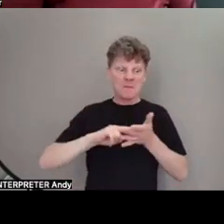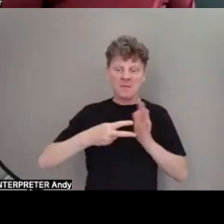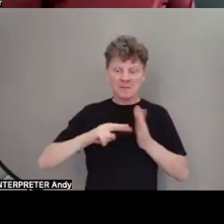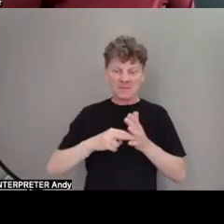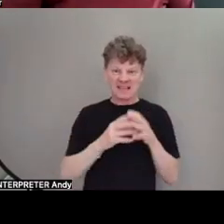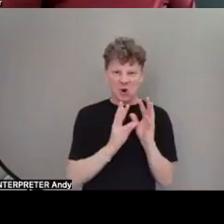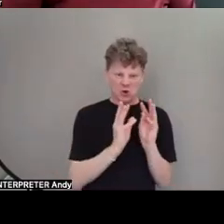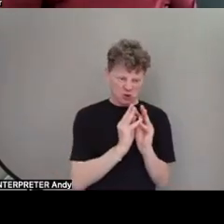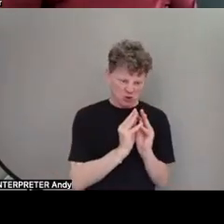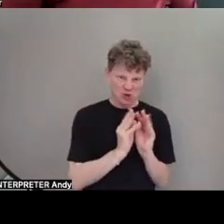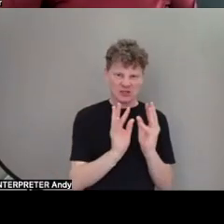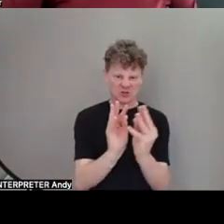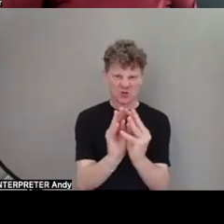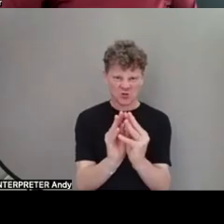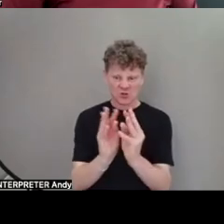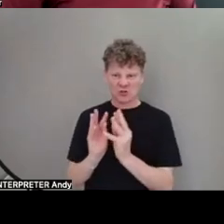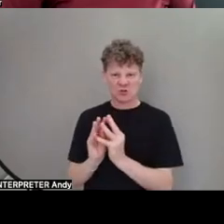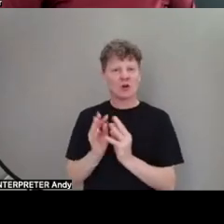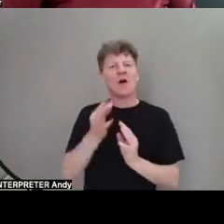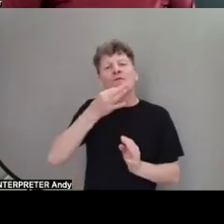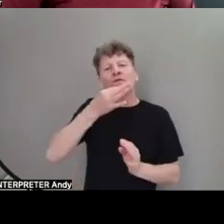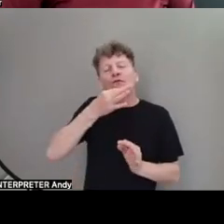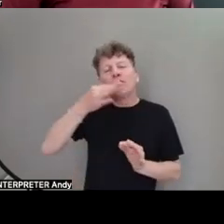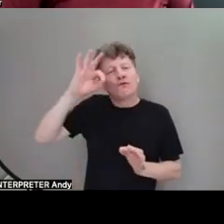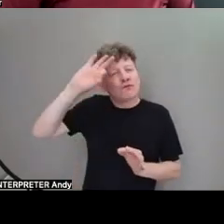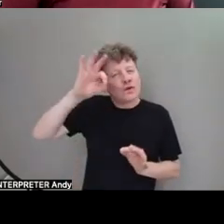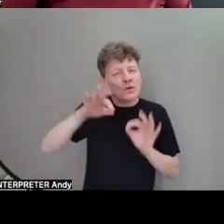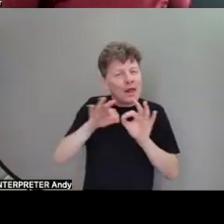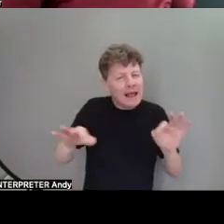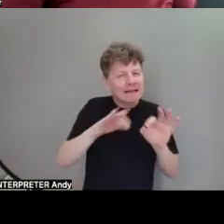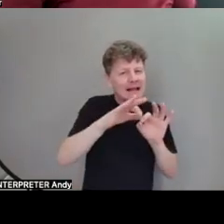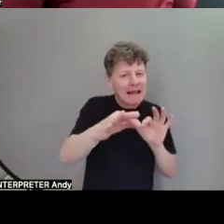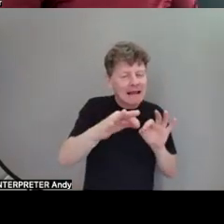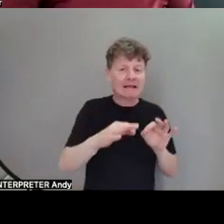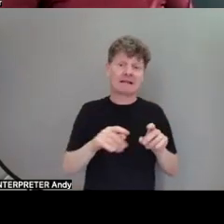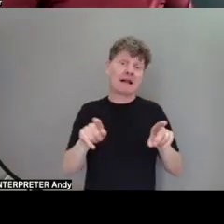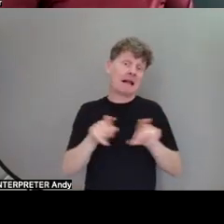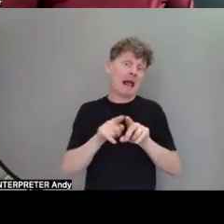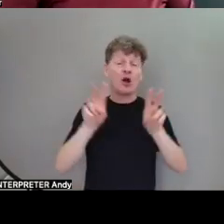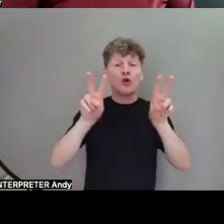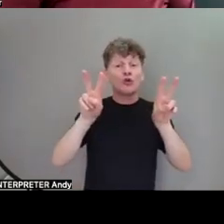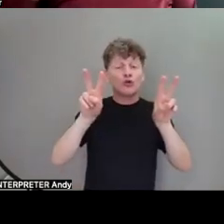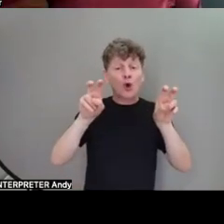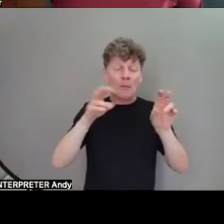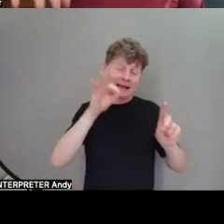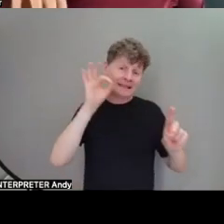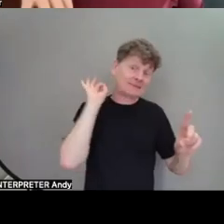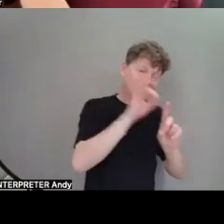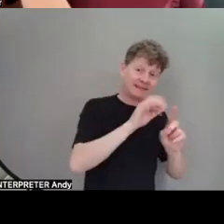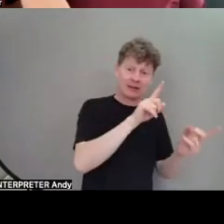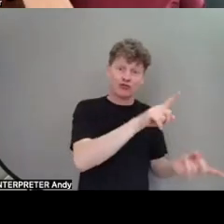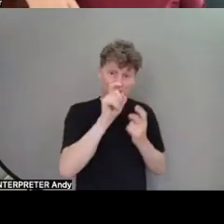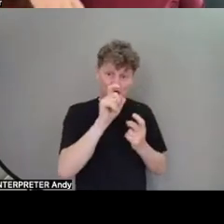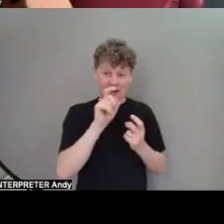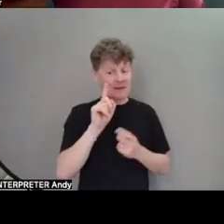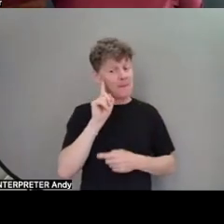them. And so this can kind of help with topic-specific retrieval, but may limit